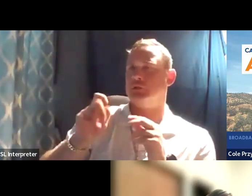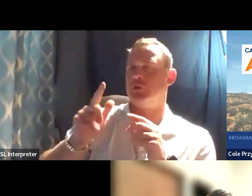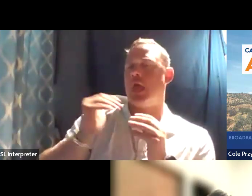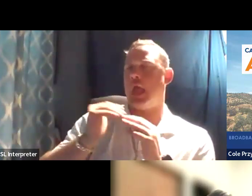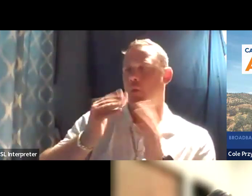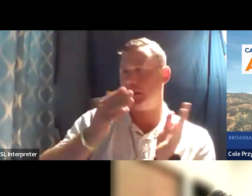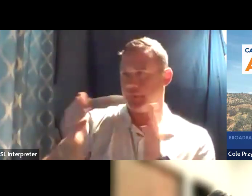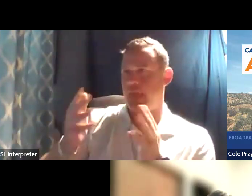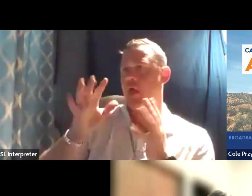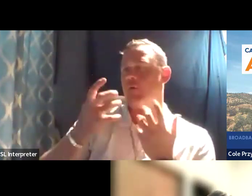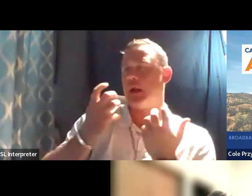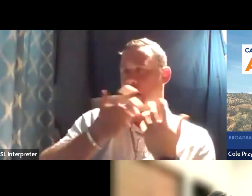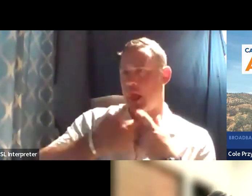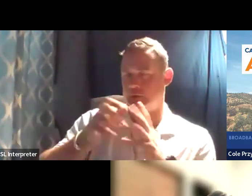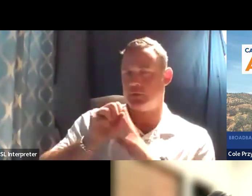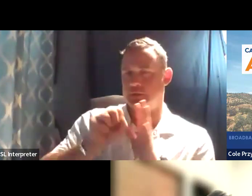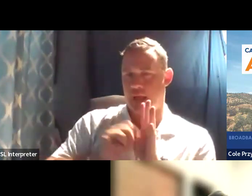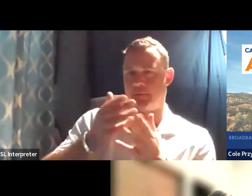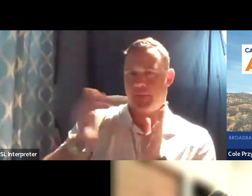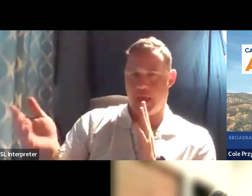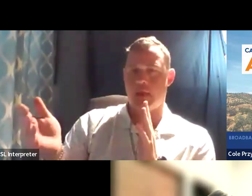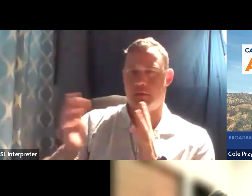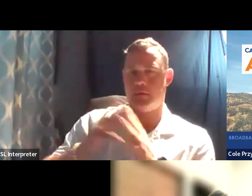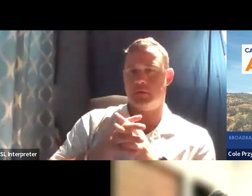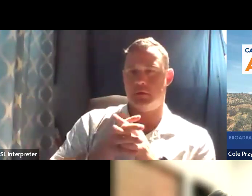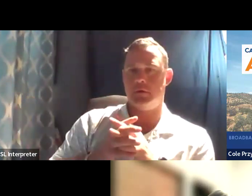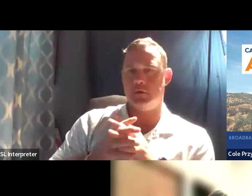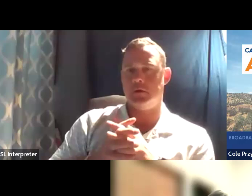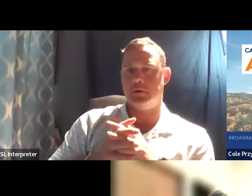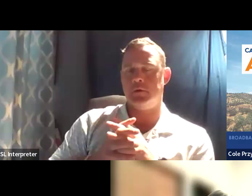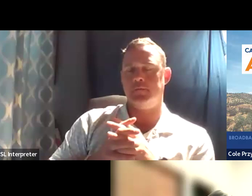that already aligns to the state plan? And